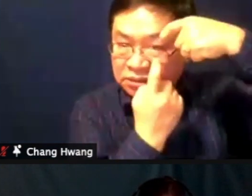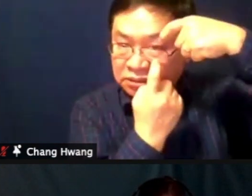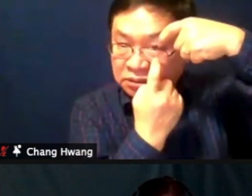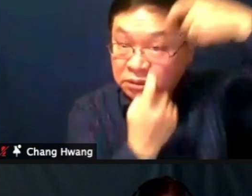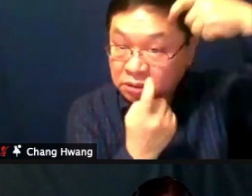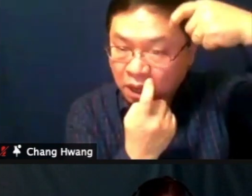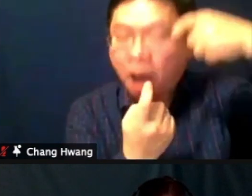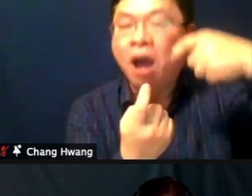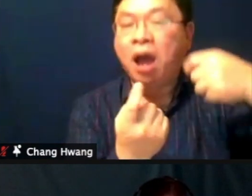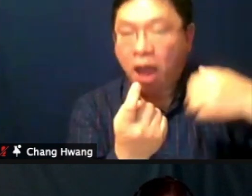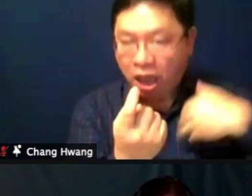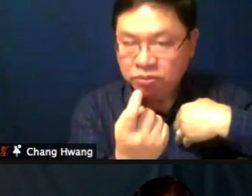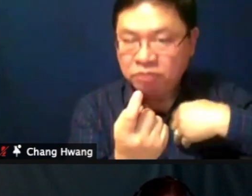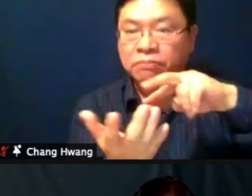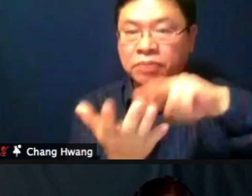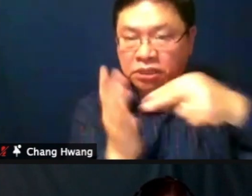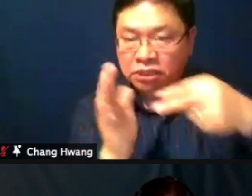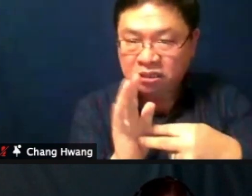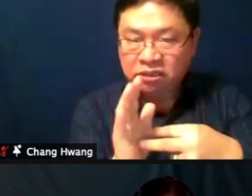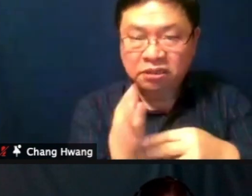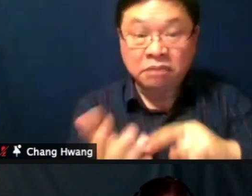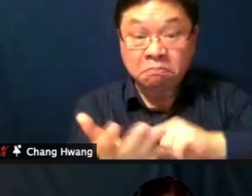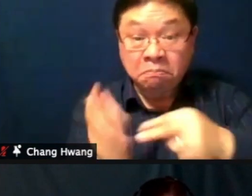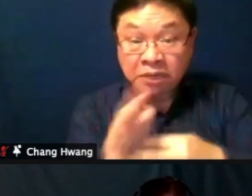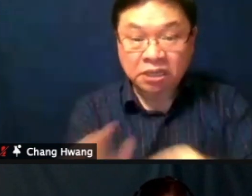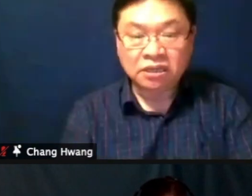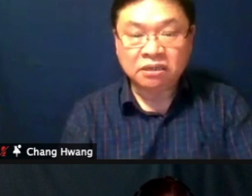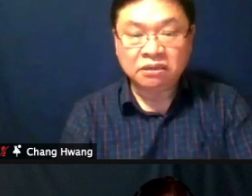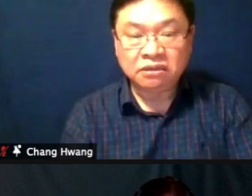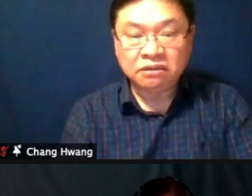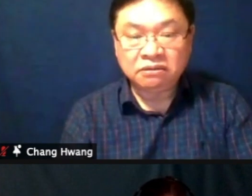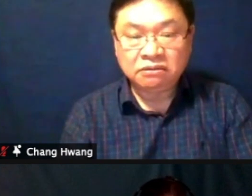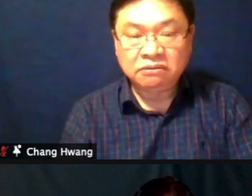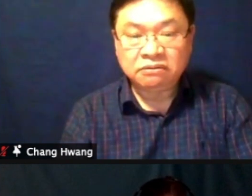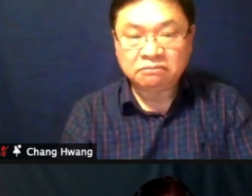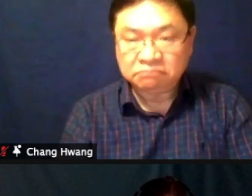But what it means is that there is no perfect equivalent into Korean.